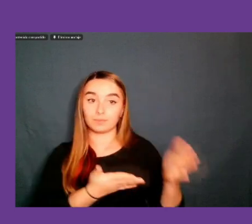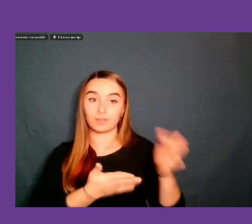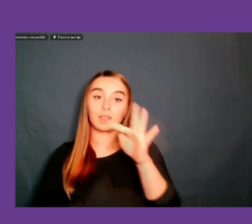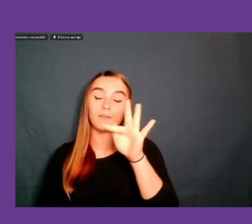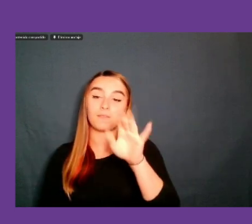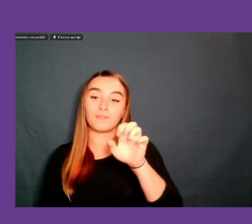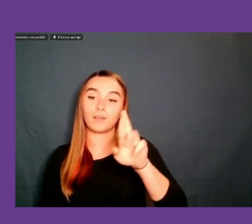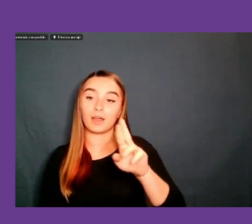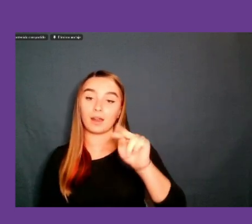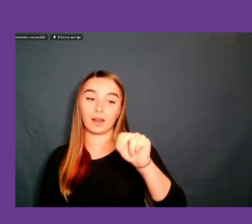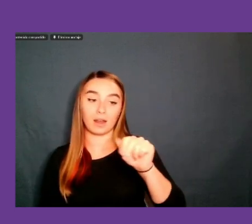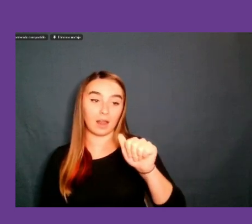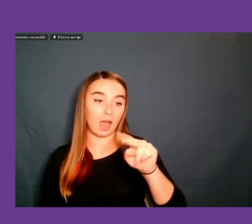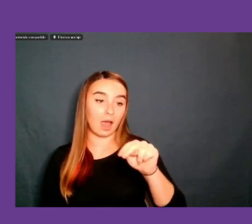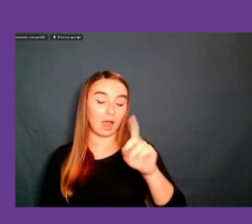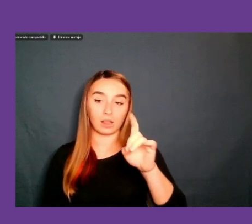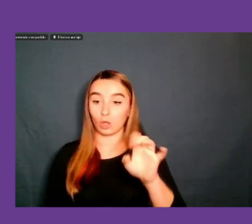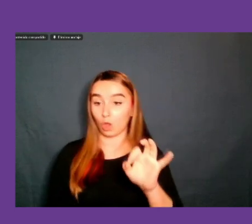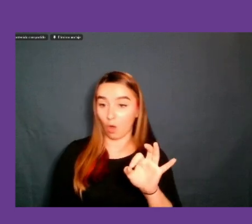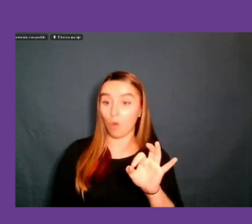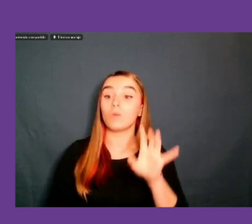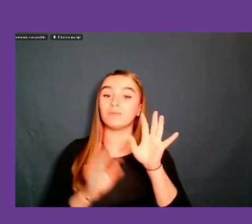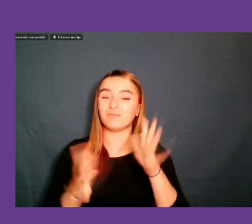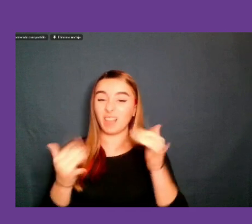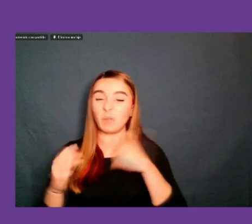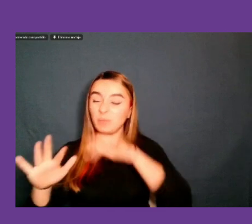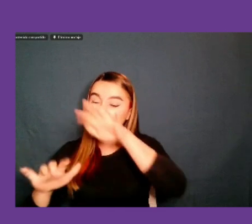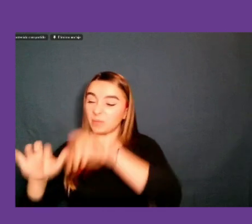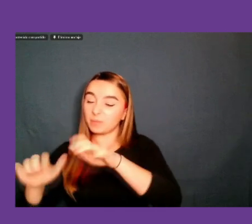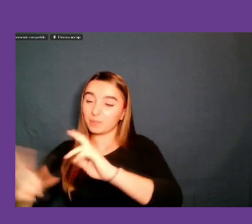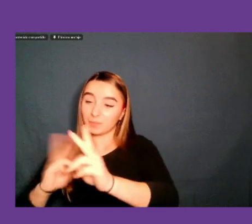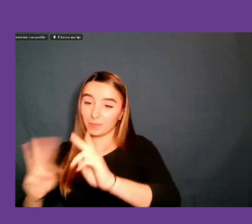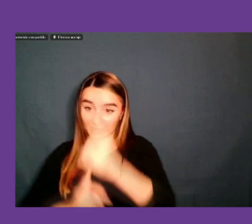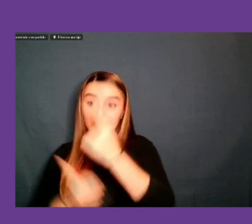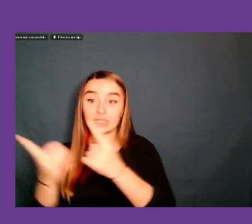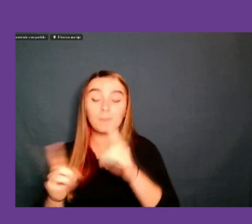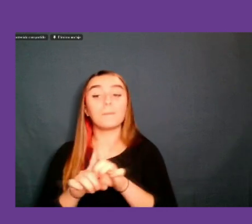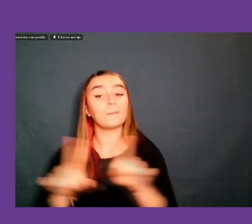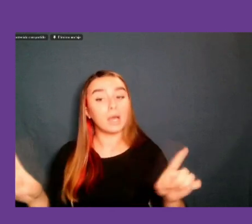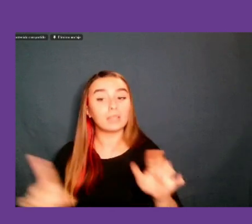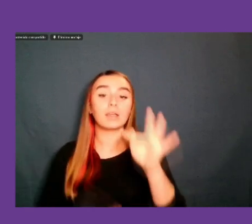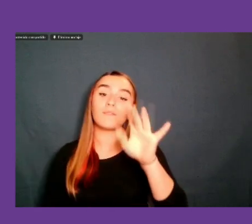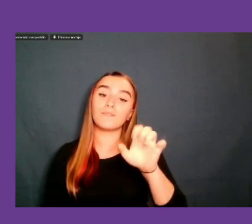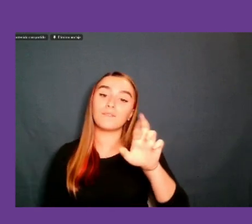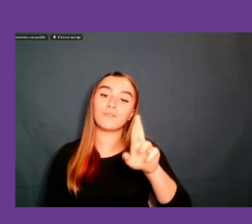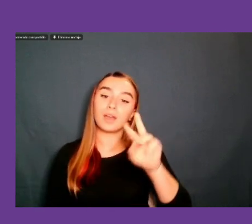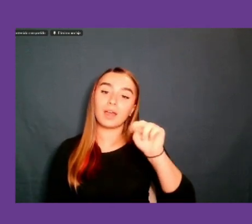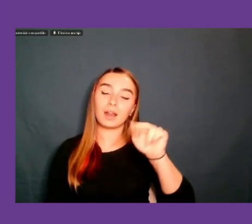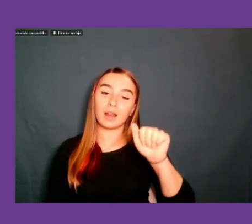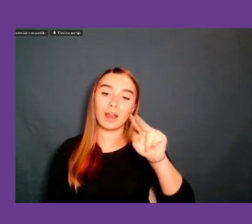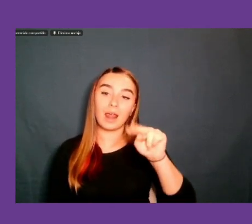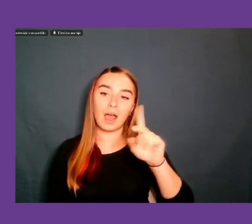moderating it. We have already answered some of the questions in writing and also in the chat, but Fernando, we have several questions